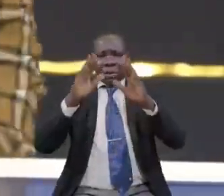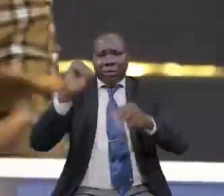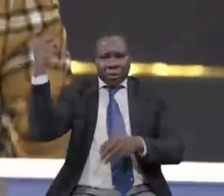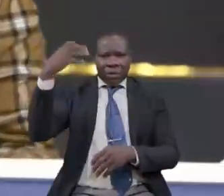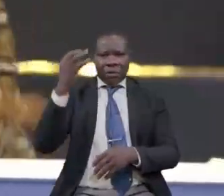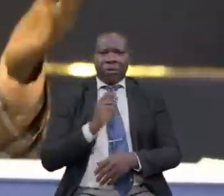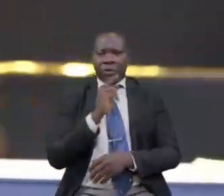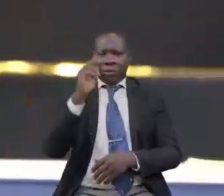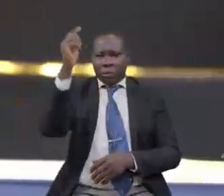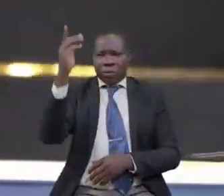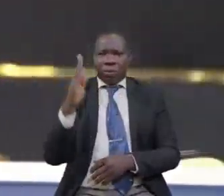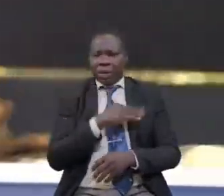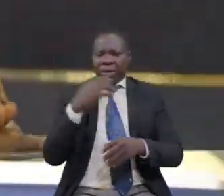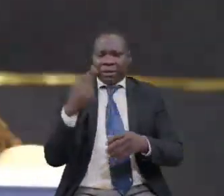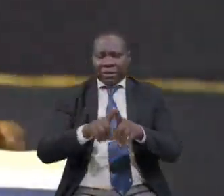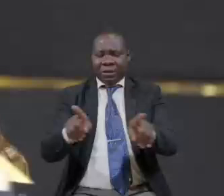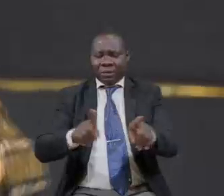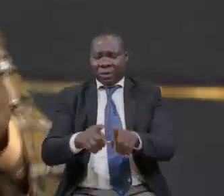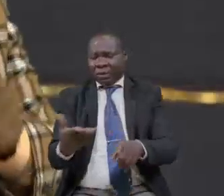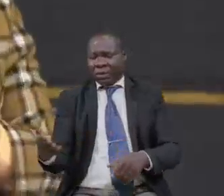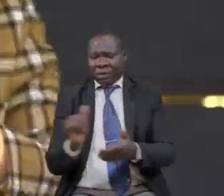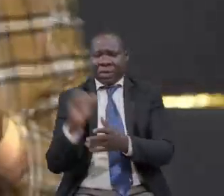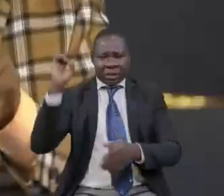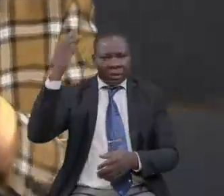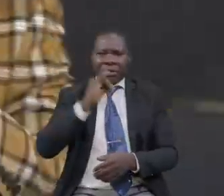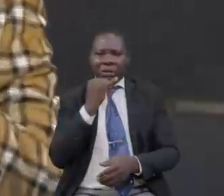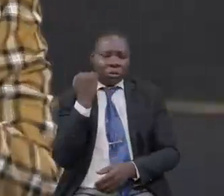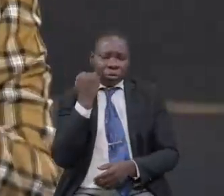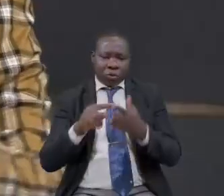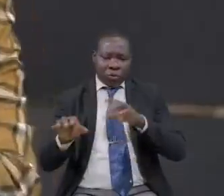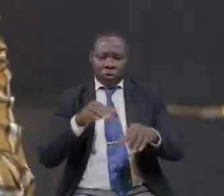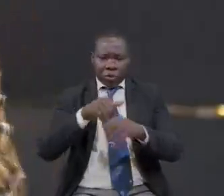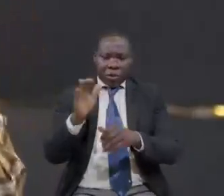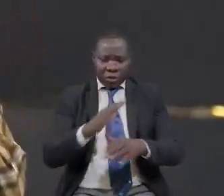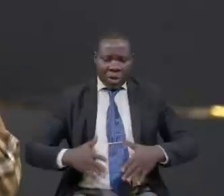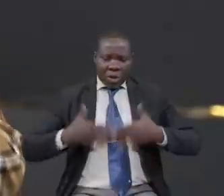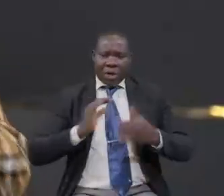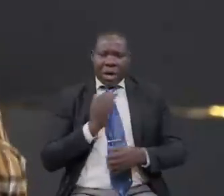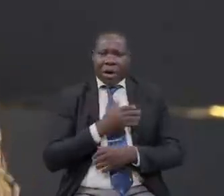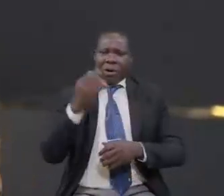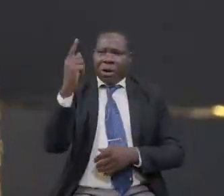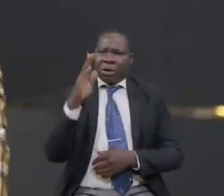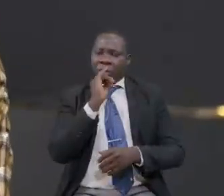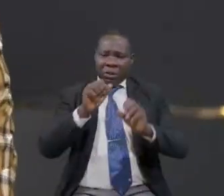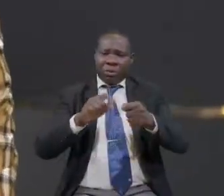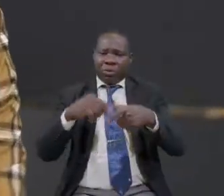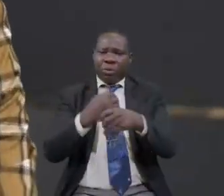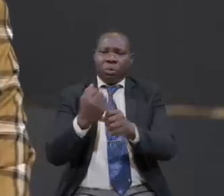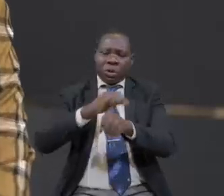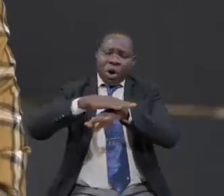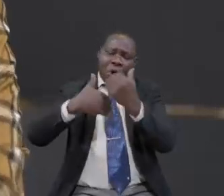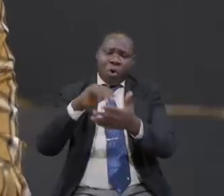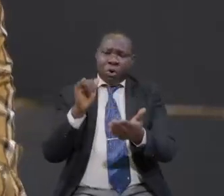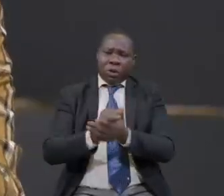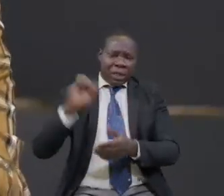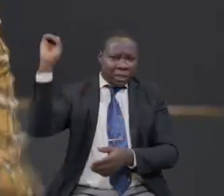is supposed to do in your life, our God is able to make all that grace